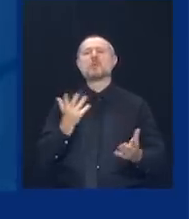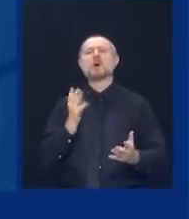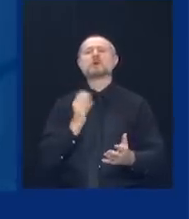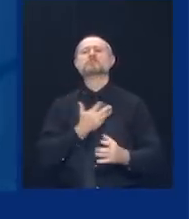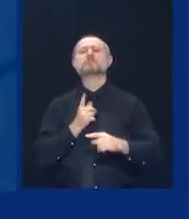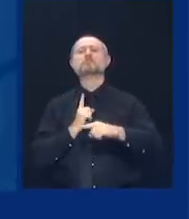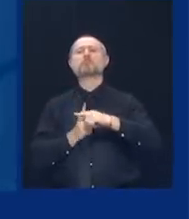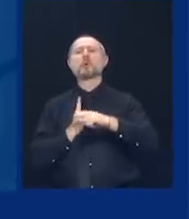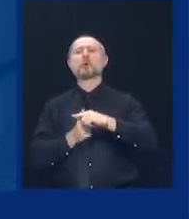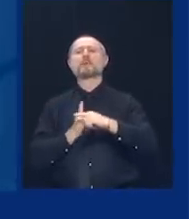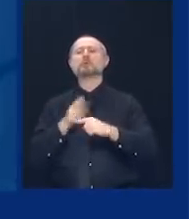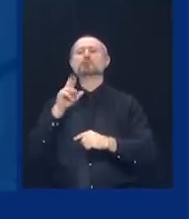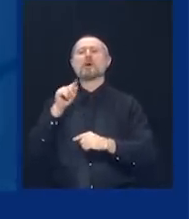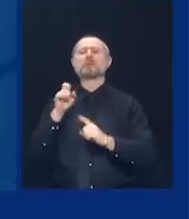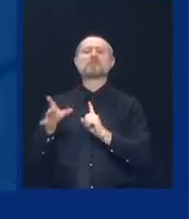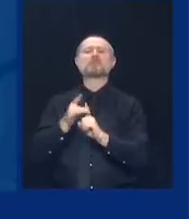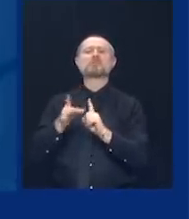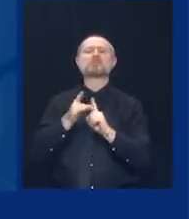at the high point?